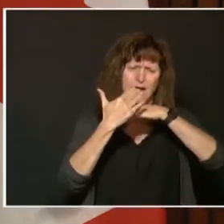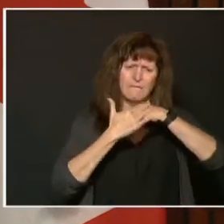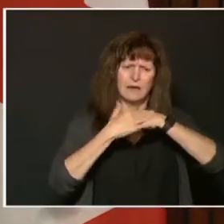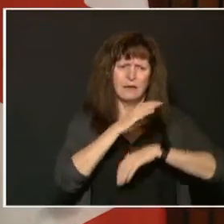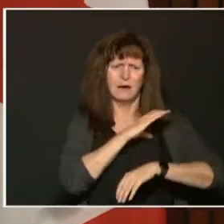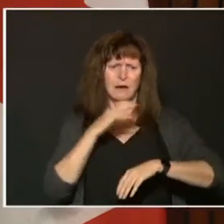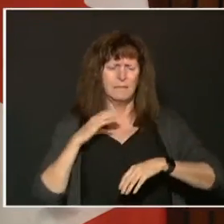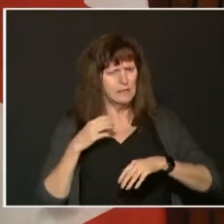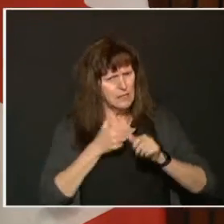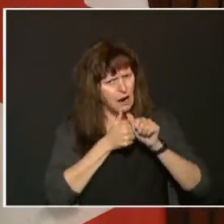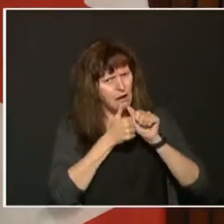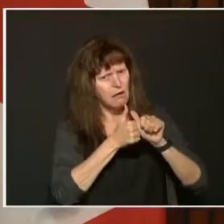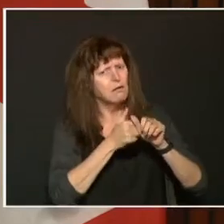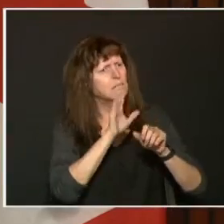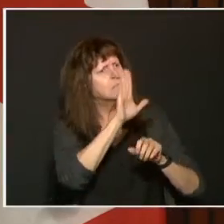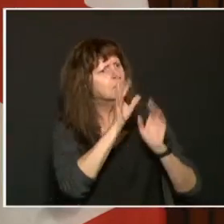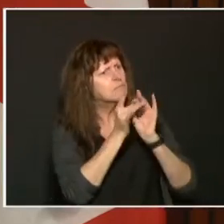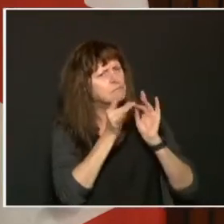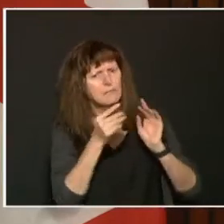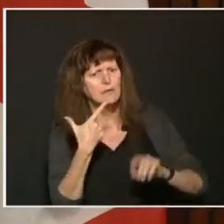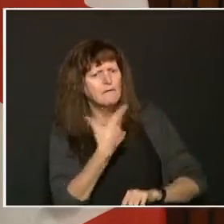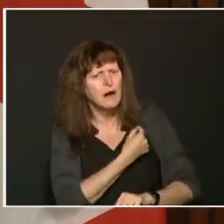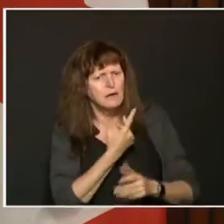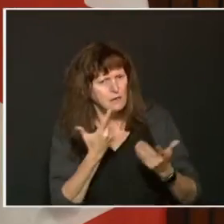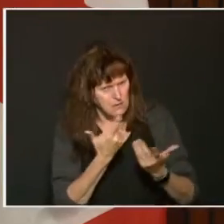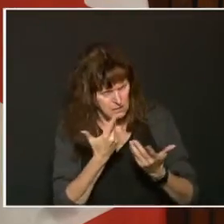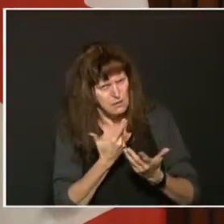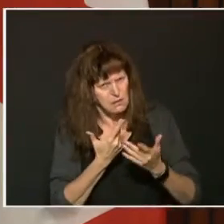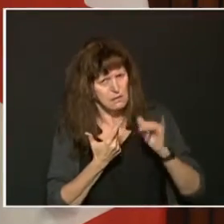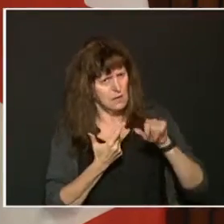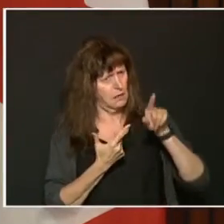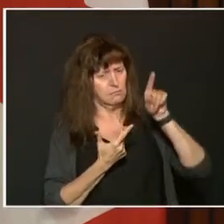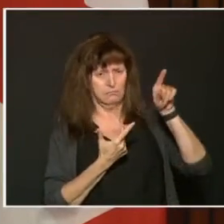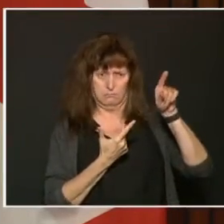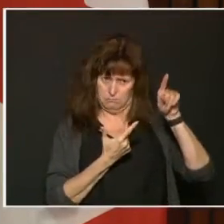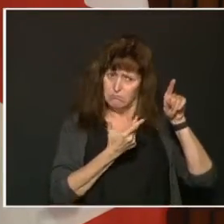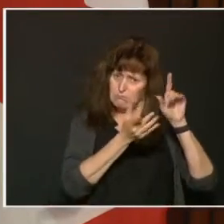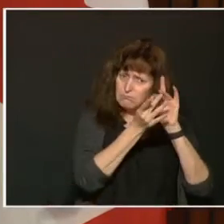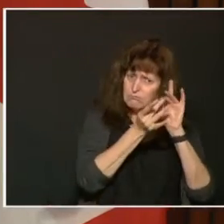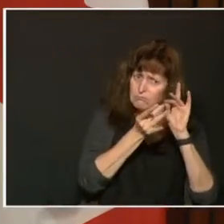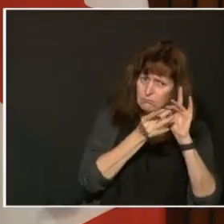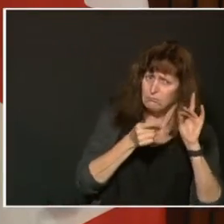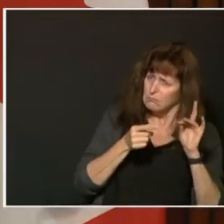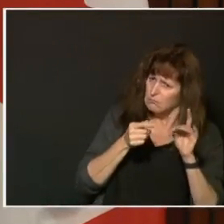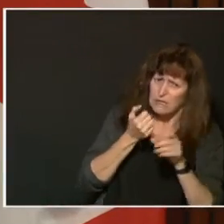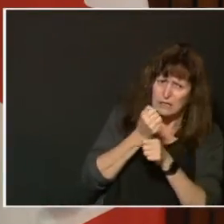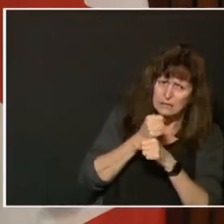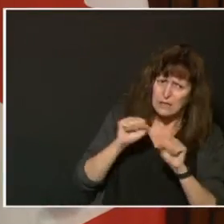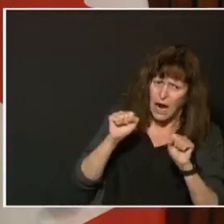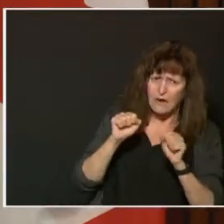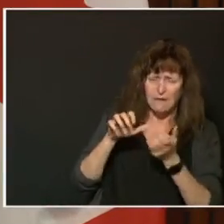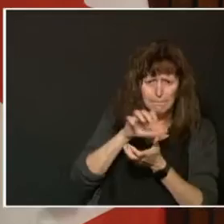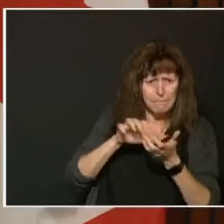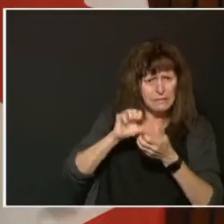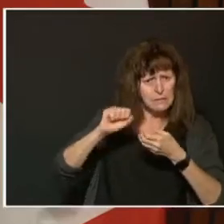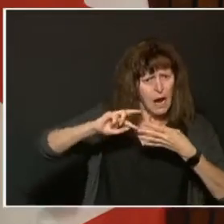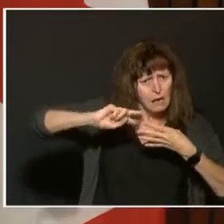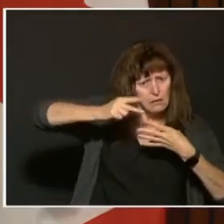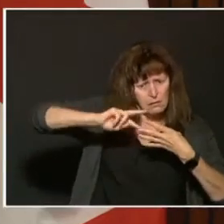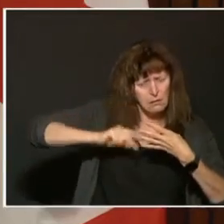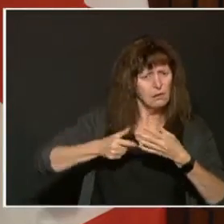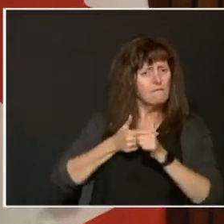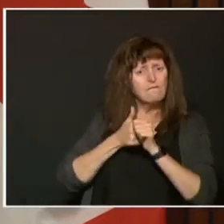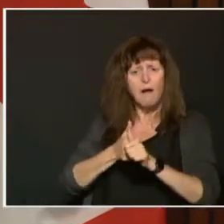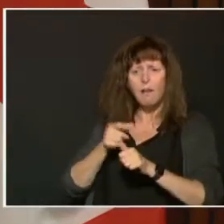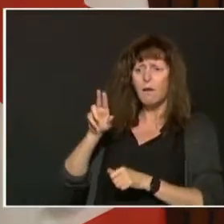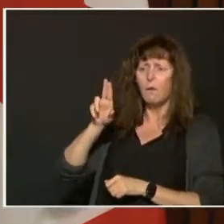recommends it is safe to mix these vaccines based on studies from the UK, from Spain, from Germany, and they